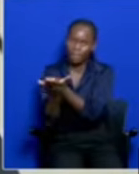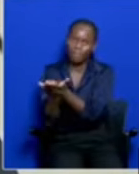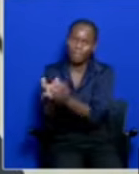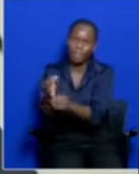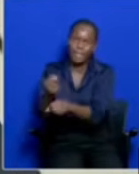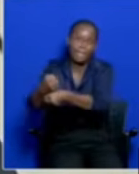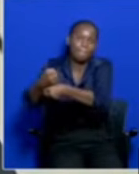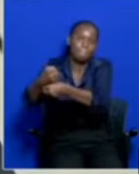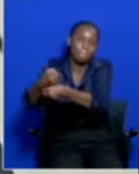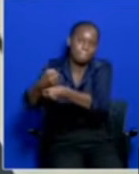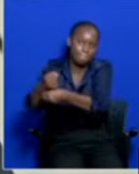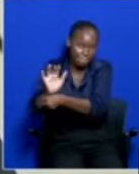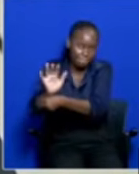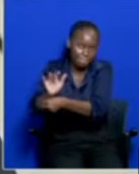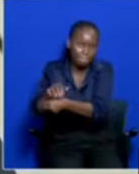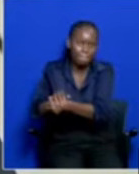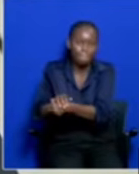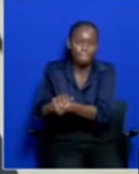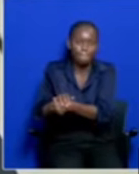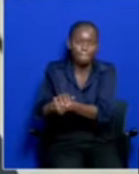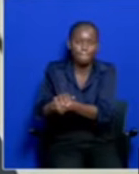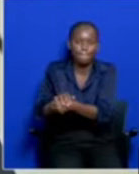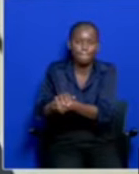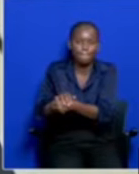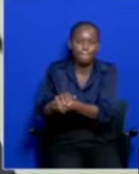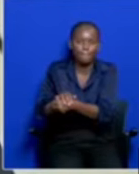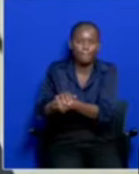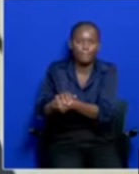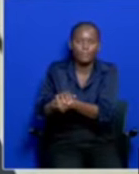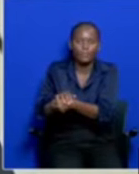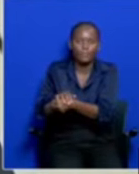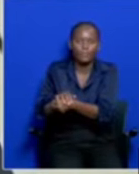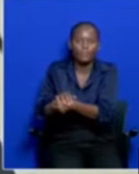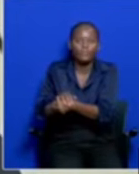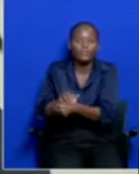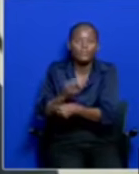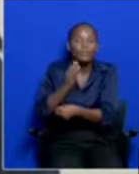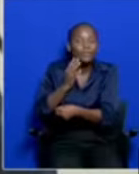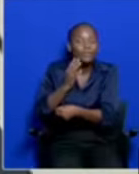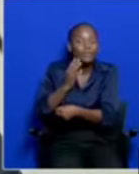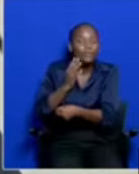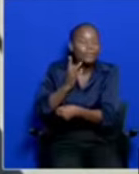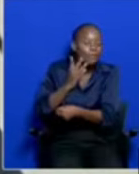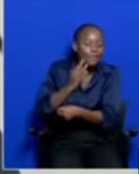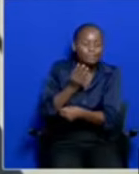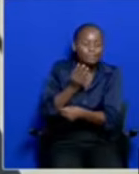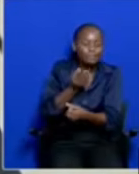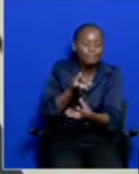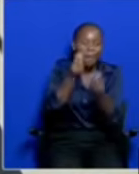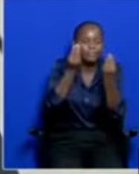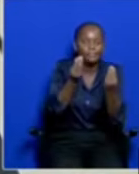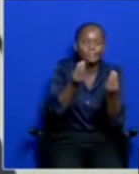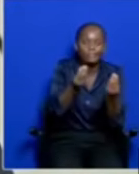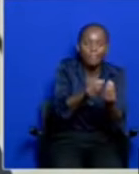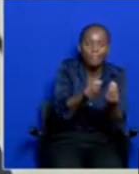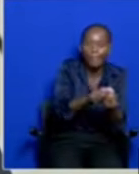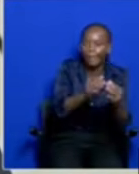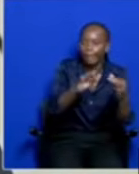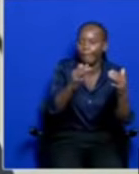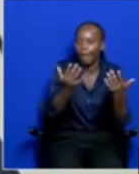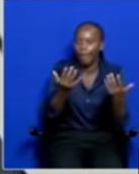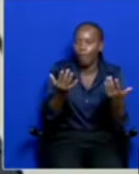and release when they found something in the street or they want to take one property to another to legalize the